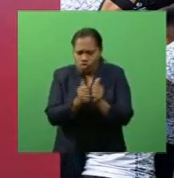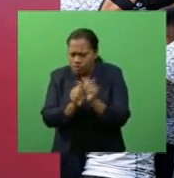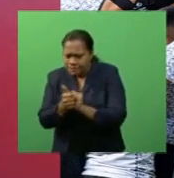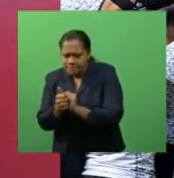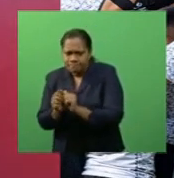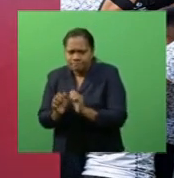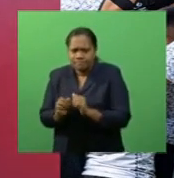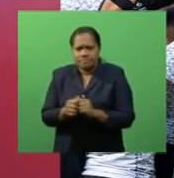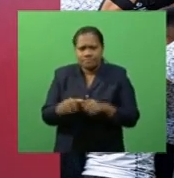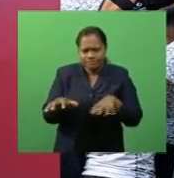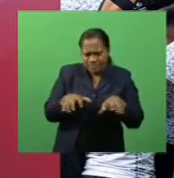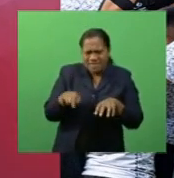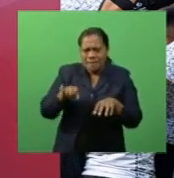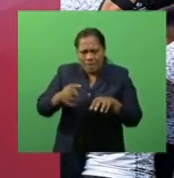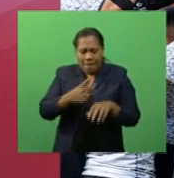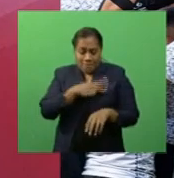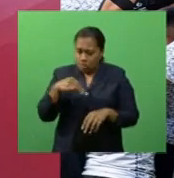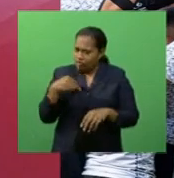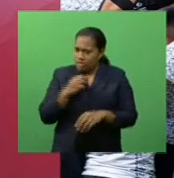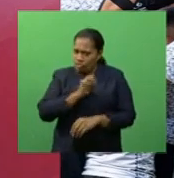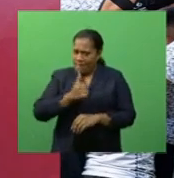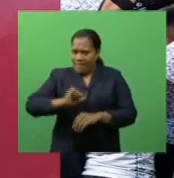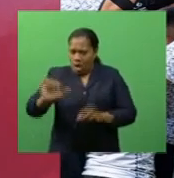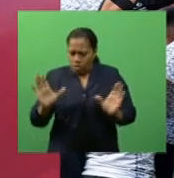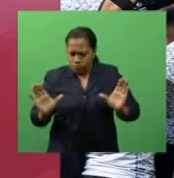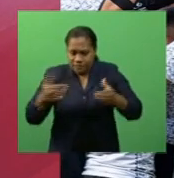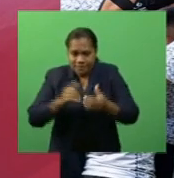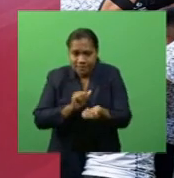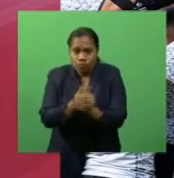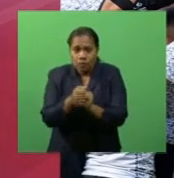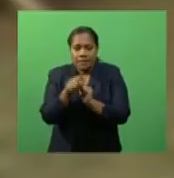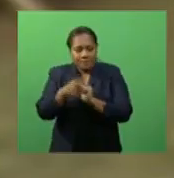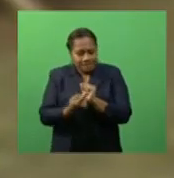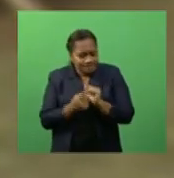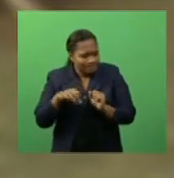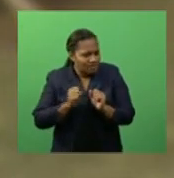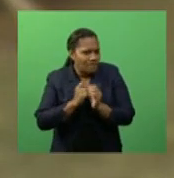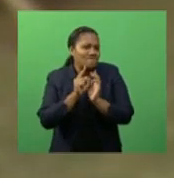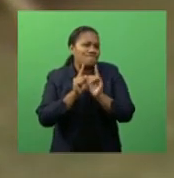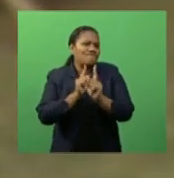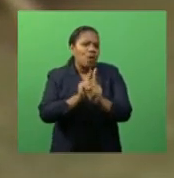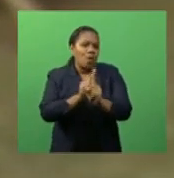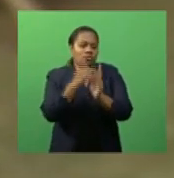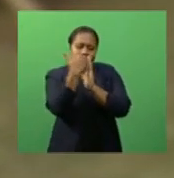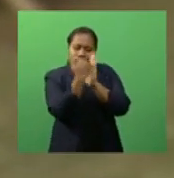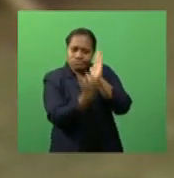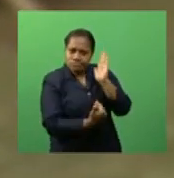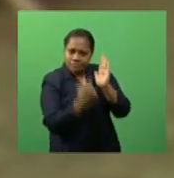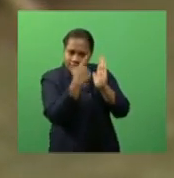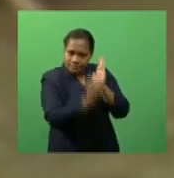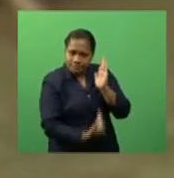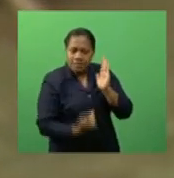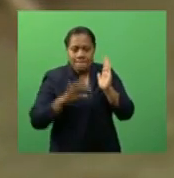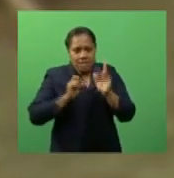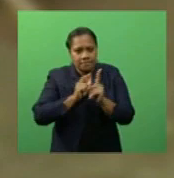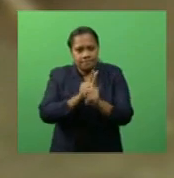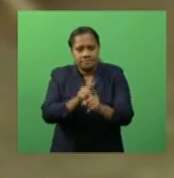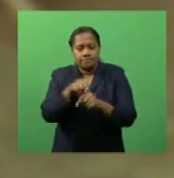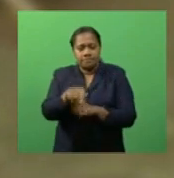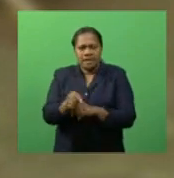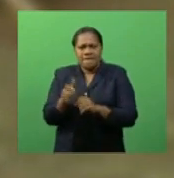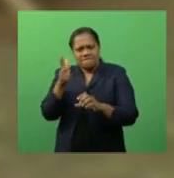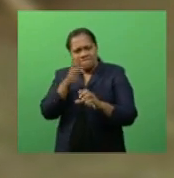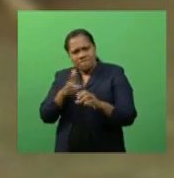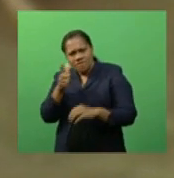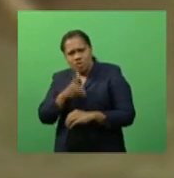the ministry, and we urge our players to comply with the requirements. Players are required to send in video evidence of their training, not